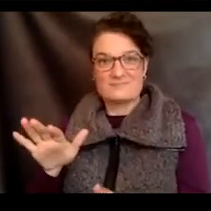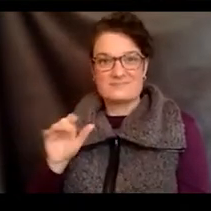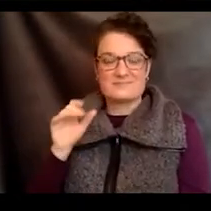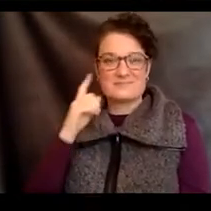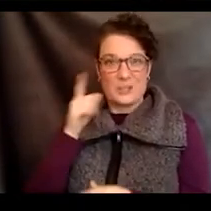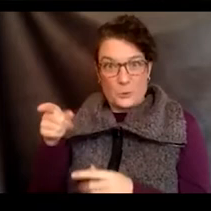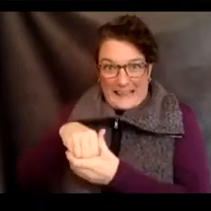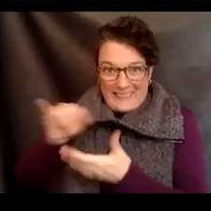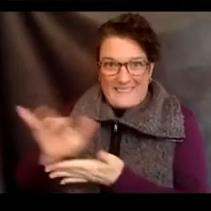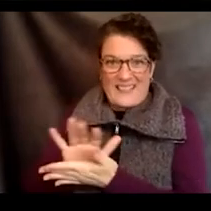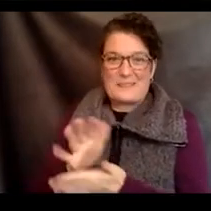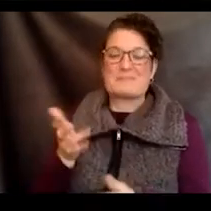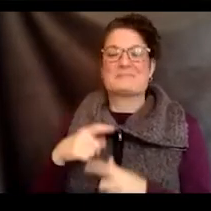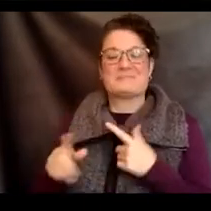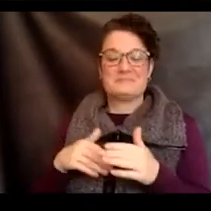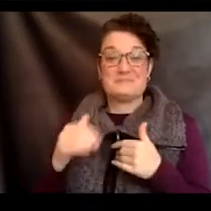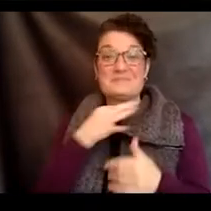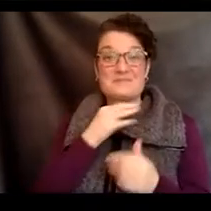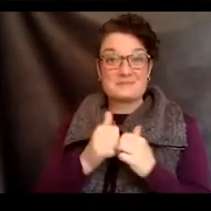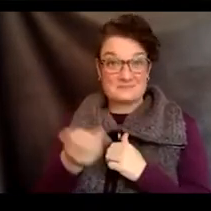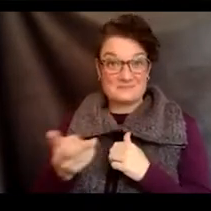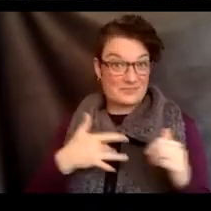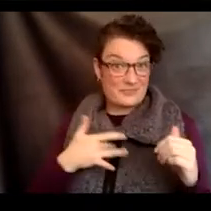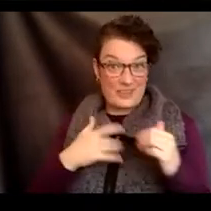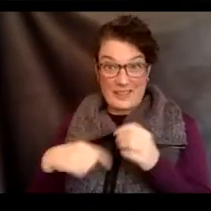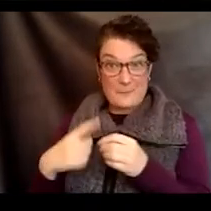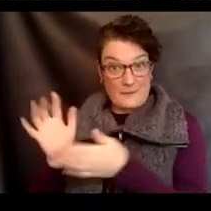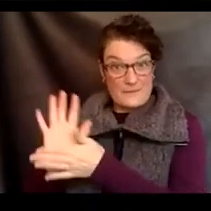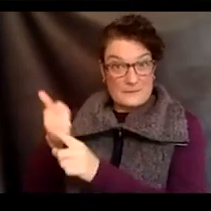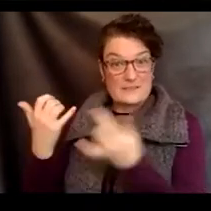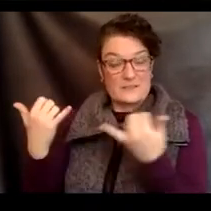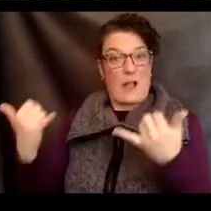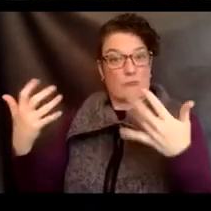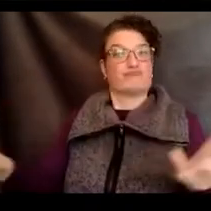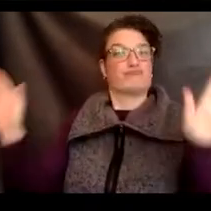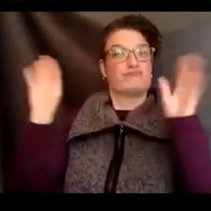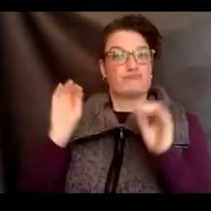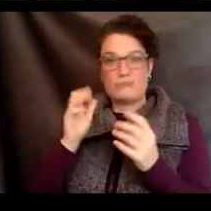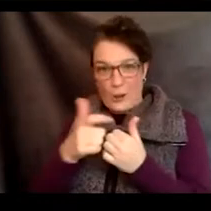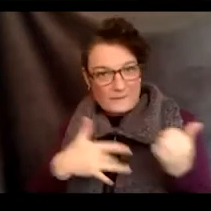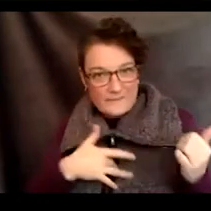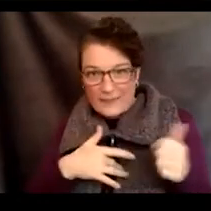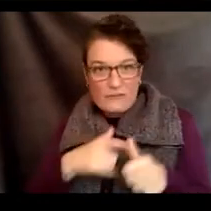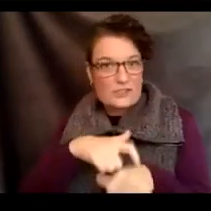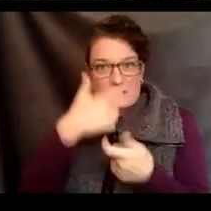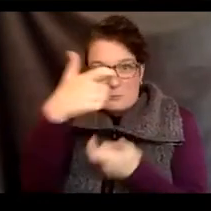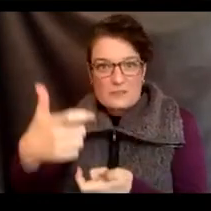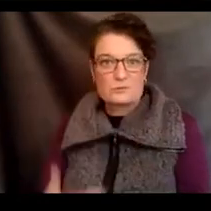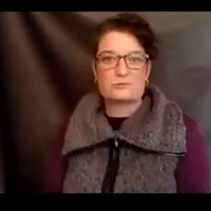were in. But so I'm just curious how you guys feel about the finished film and how you felt when you first saw it.